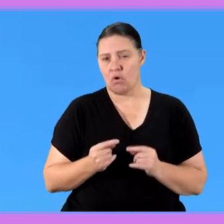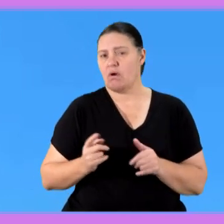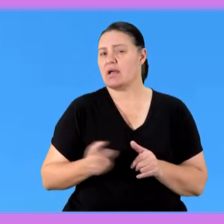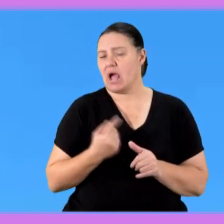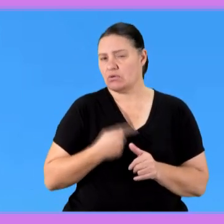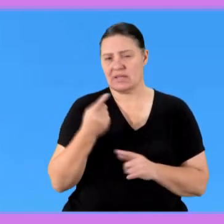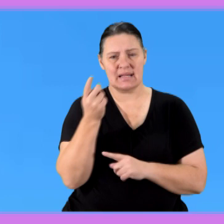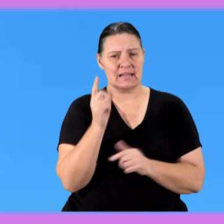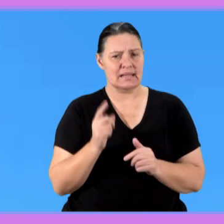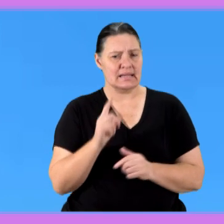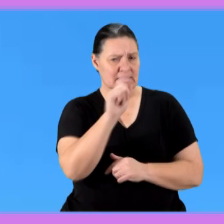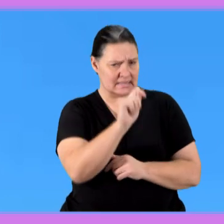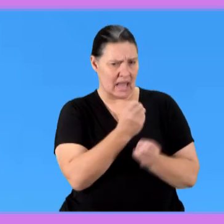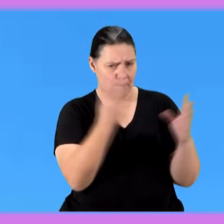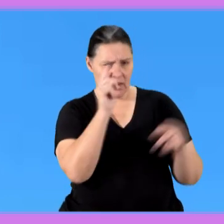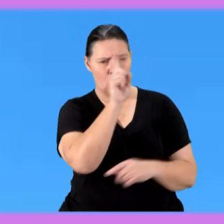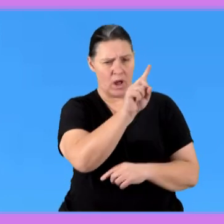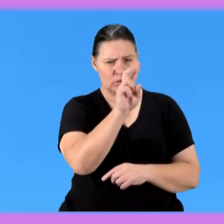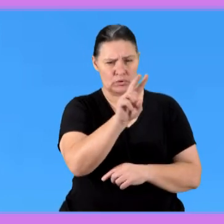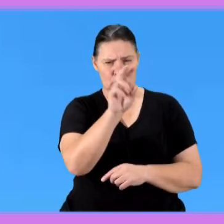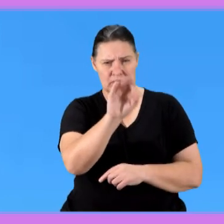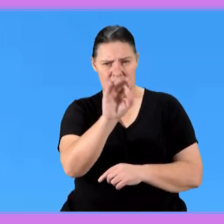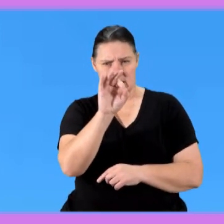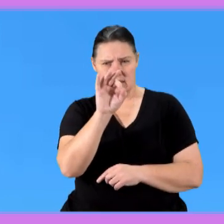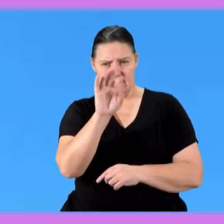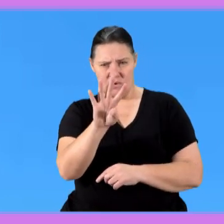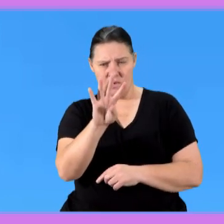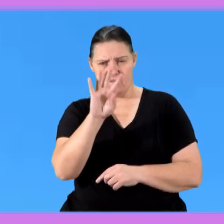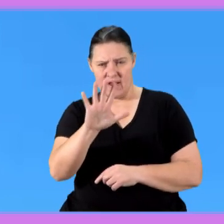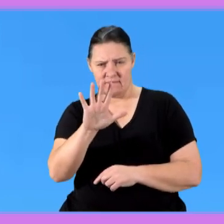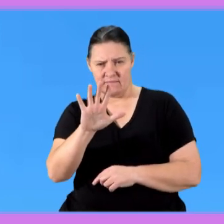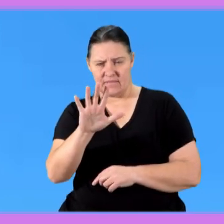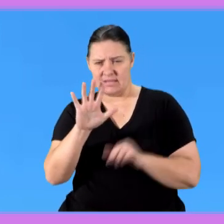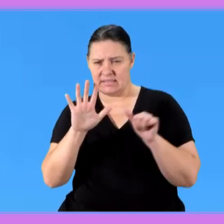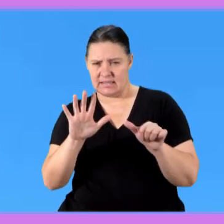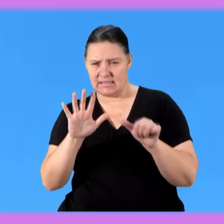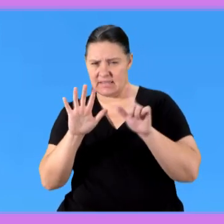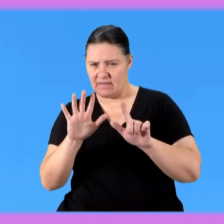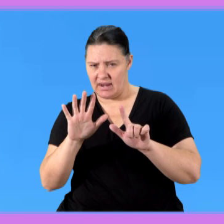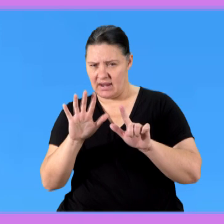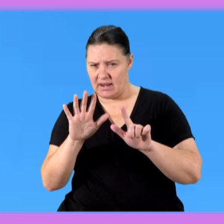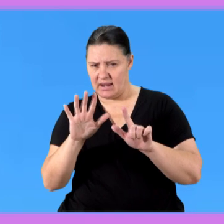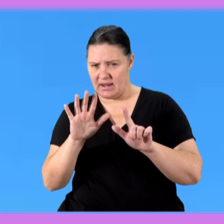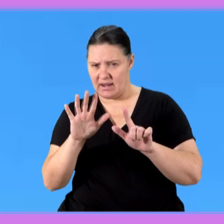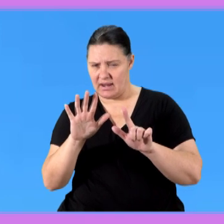quickly count the tails. So that will be 1, 2, 3, 4, 5, 6,